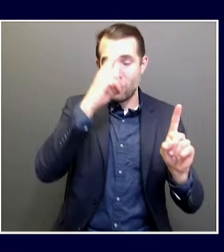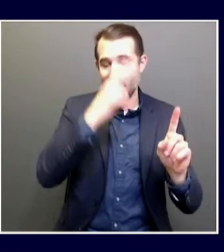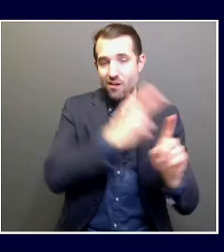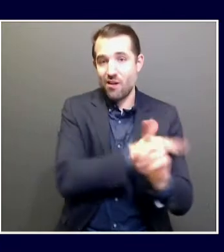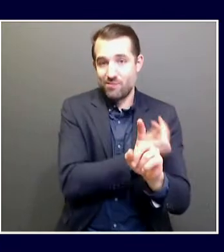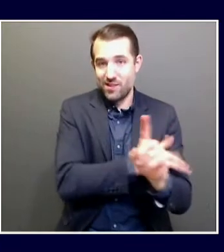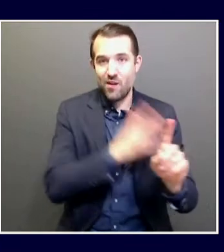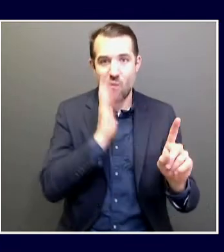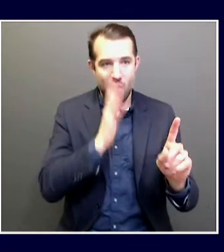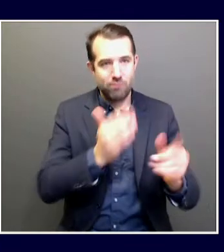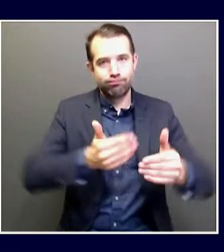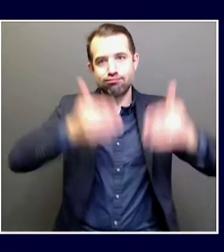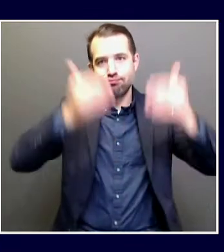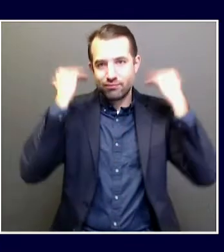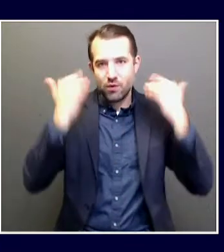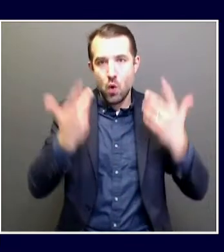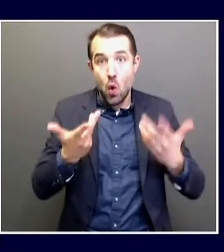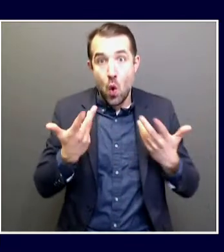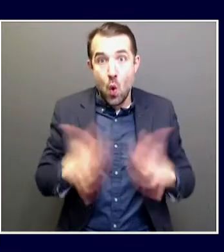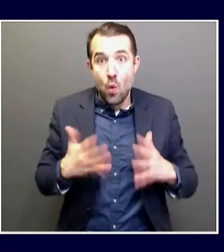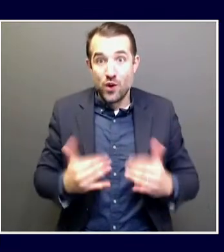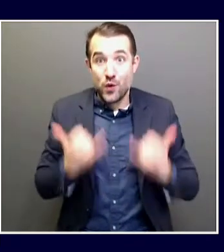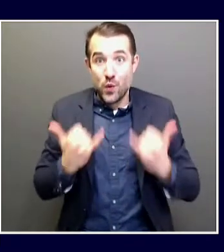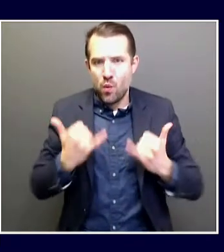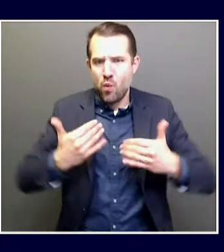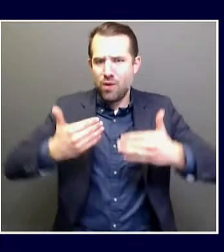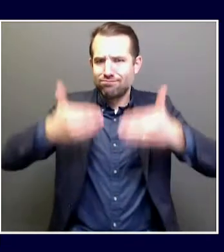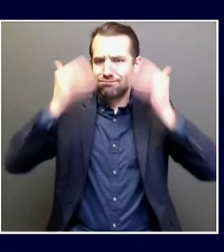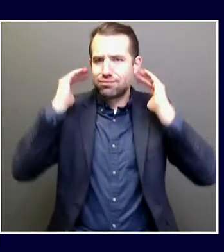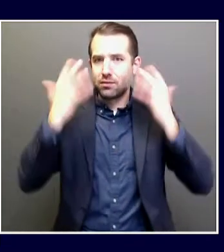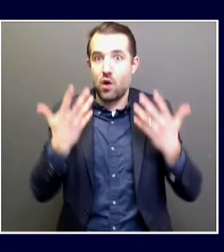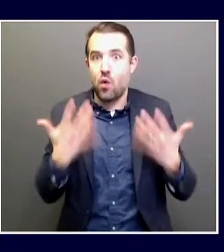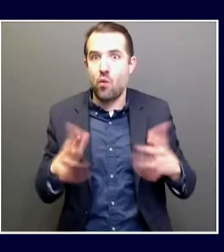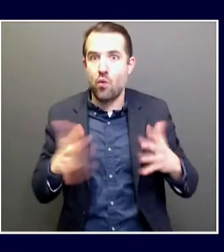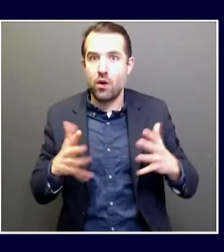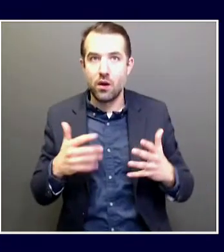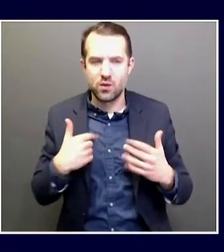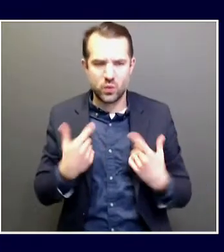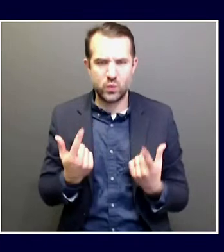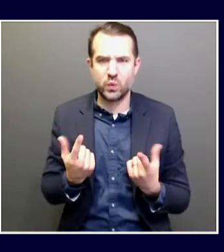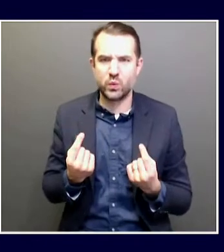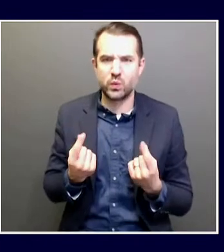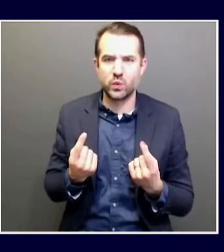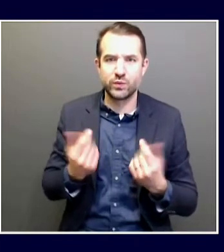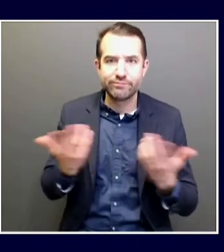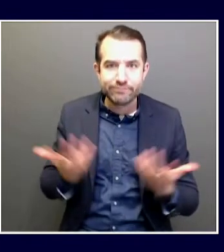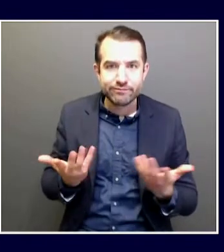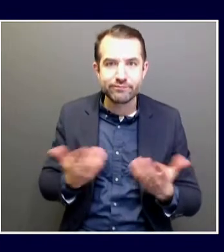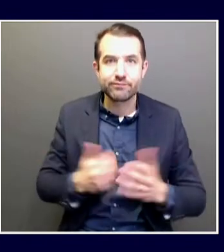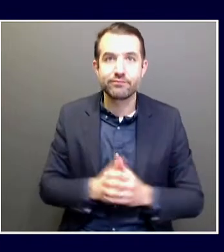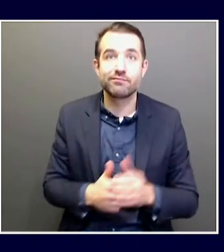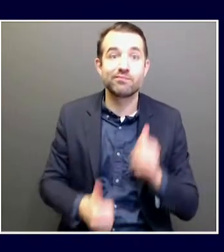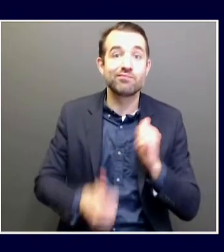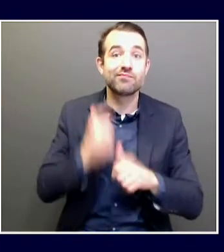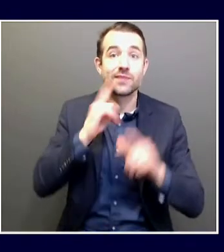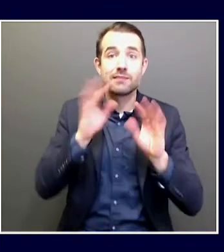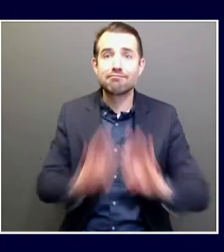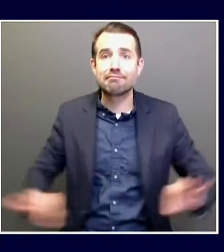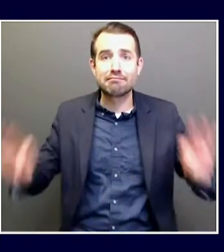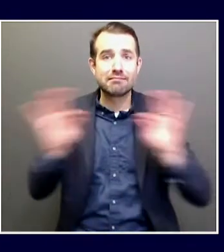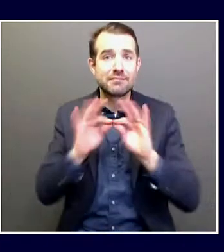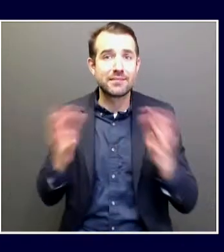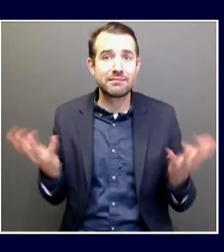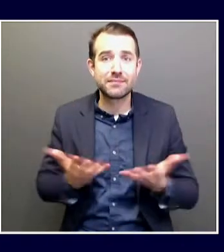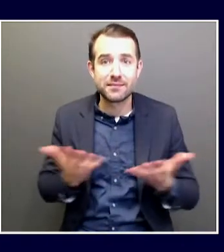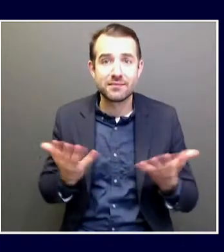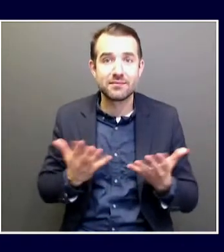under great stress. So what can you do? The first thing, the most important thing, is to be smart about Omicron.